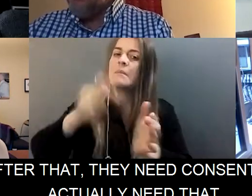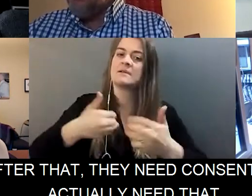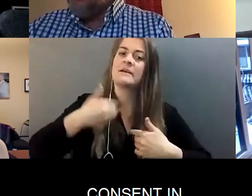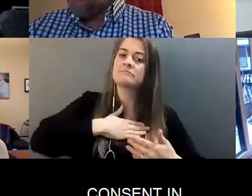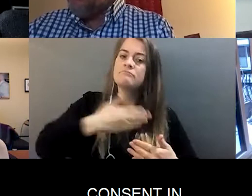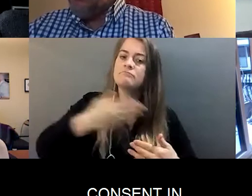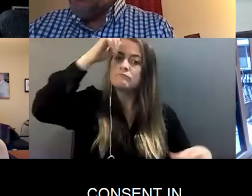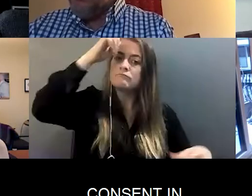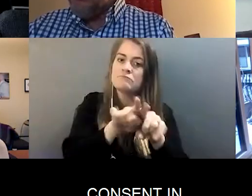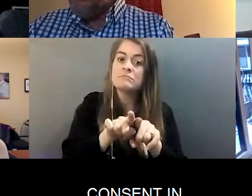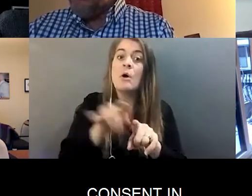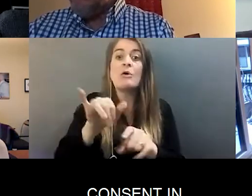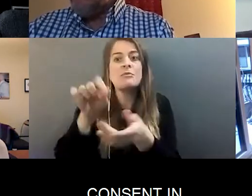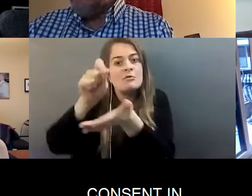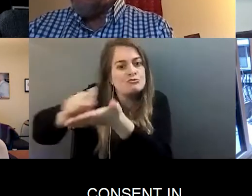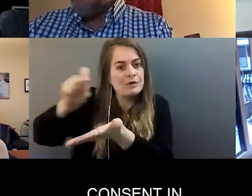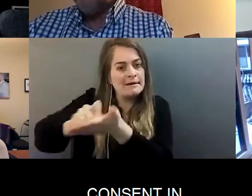need that consent in writing.